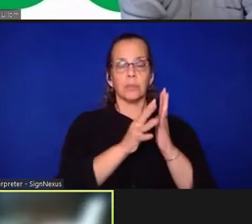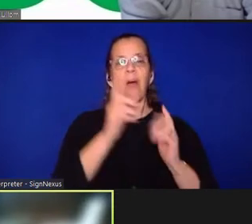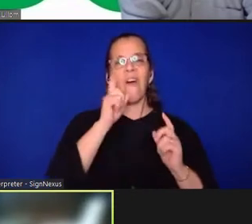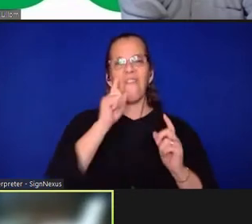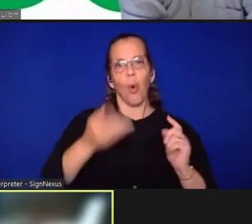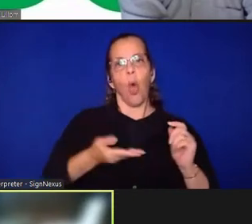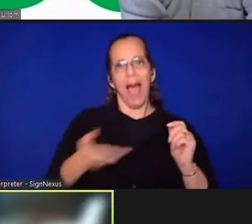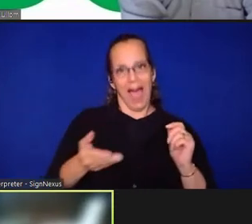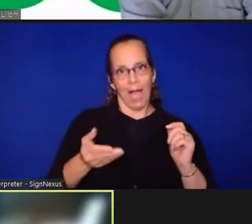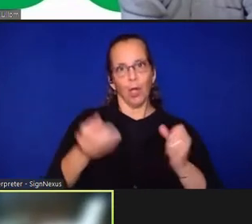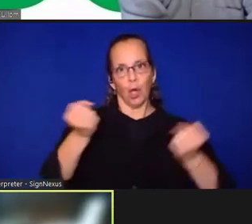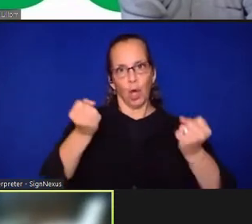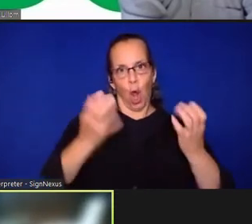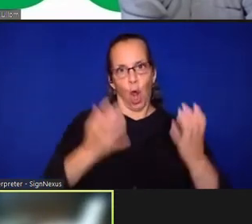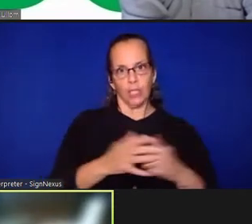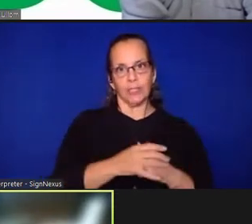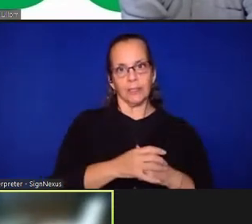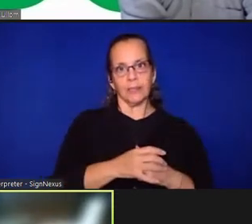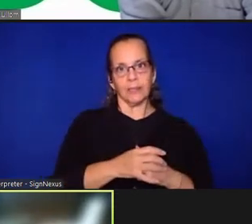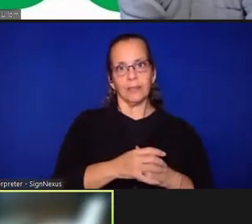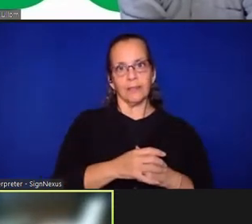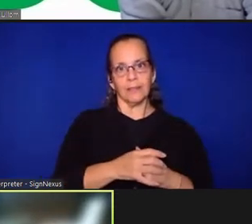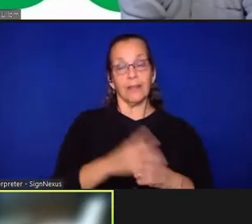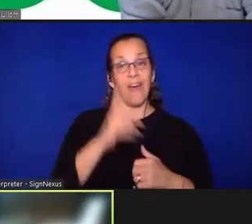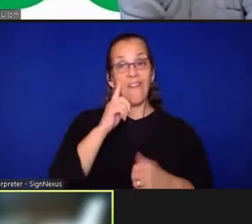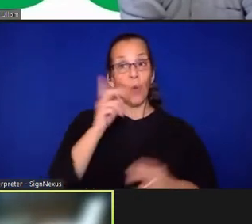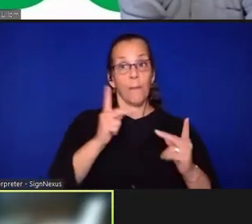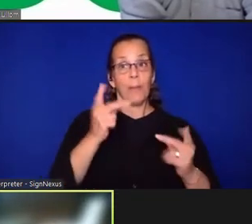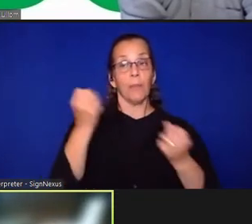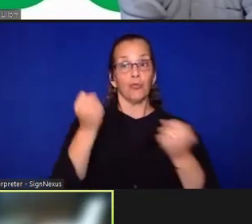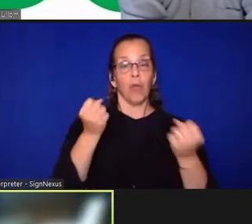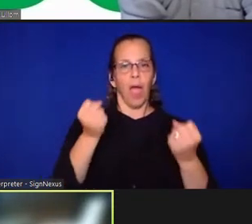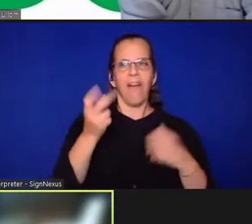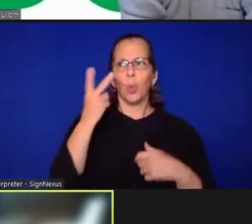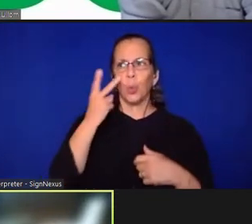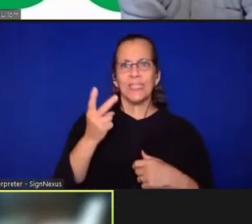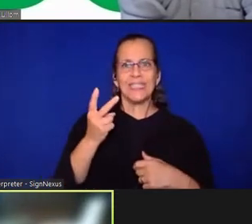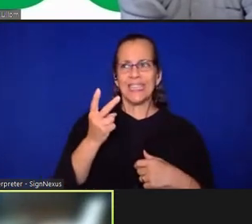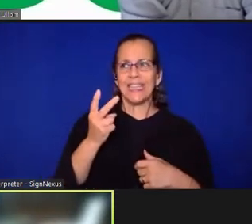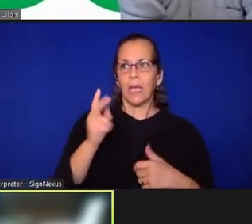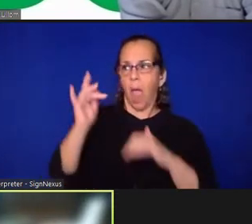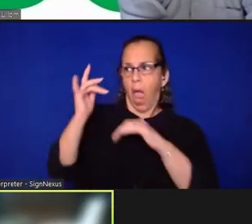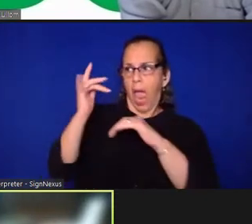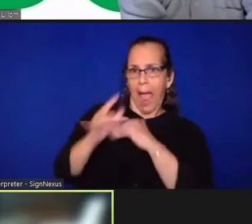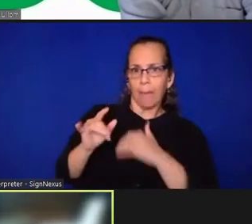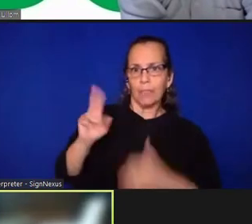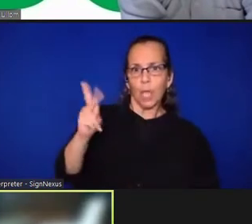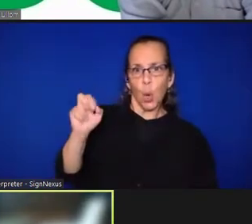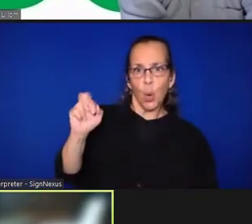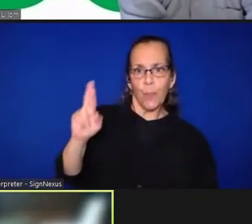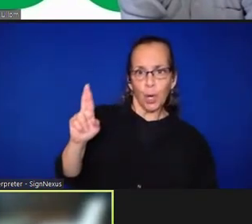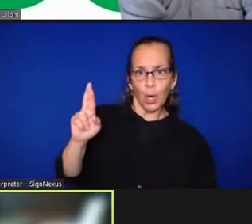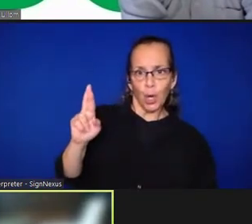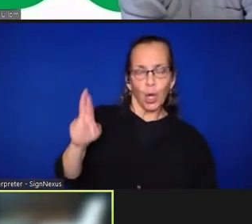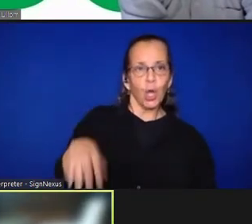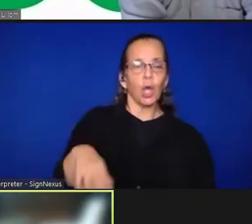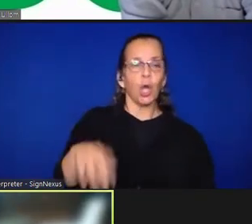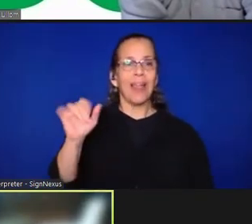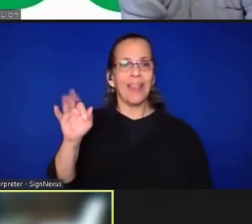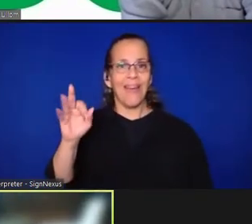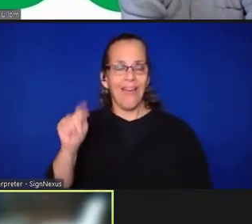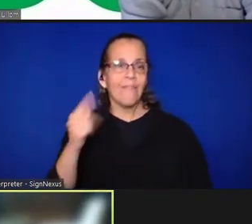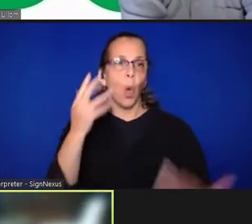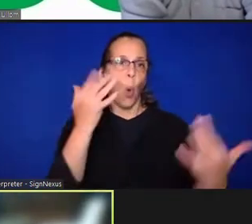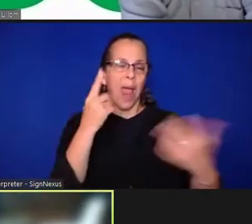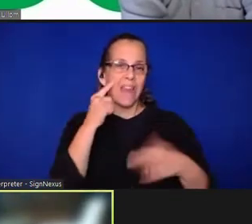on the road regularly you can see almost every other car is an empty Uber driving around causing congestion waiting for passengers